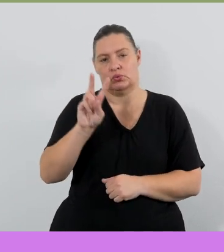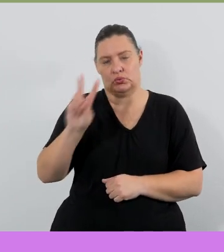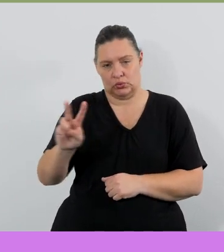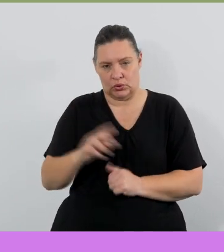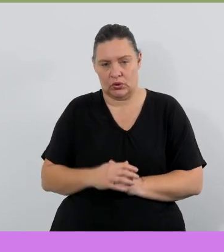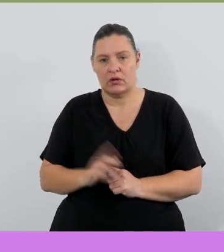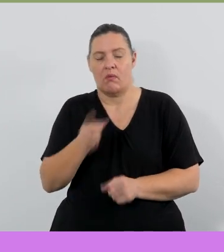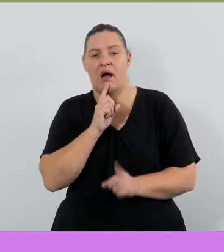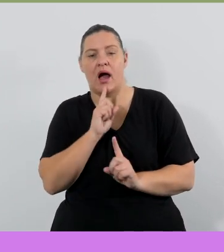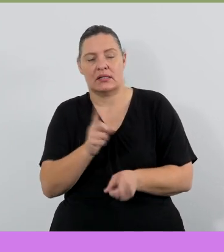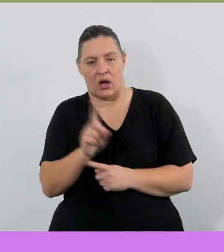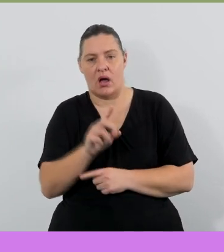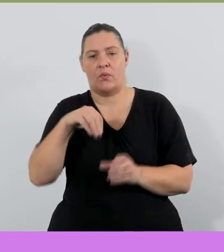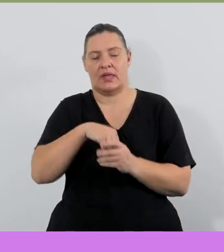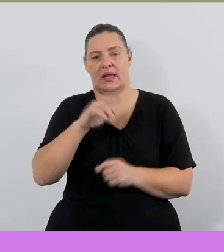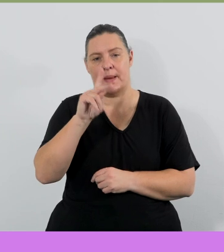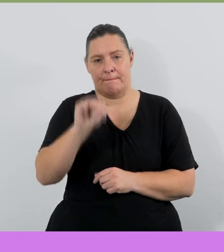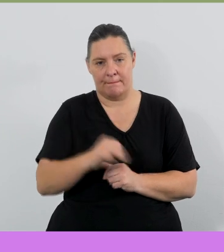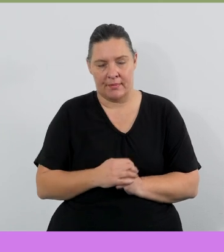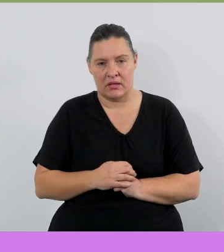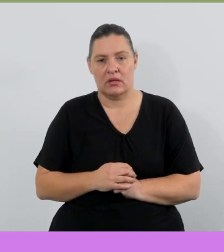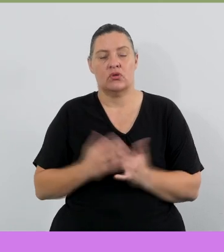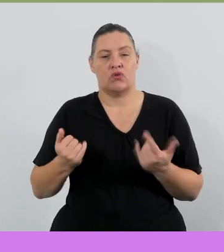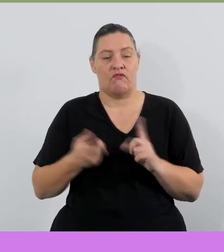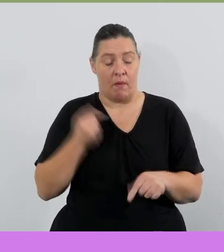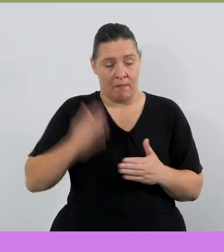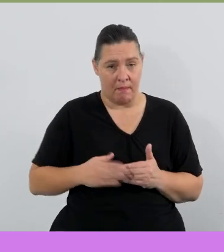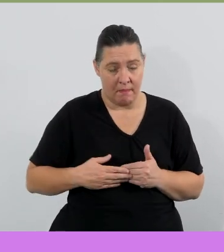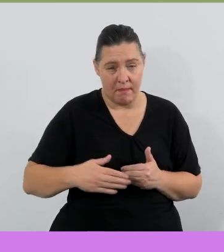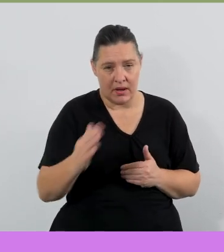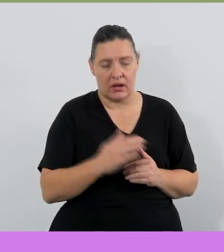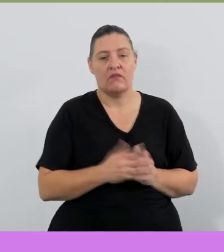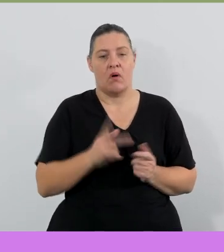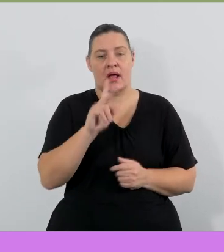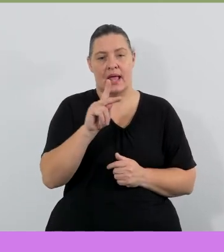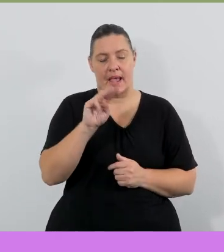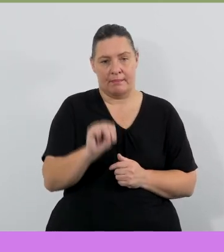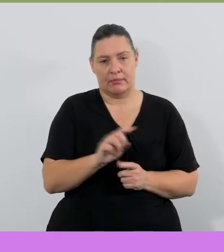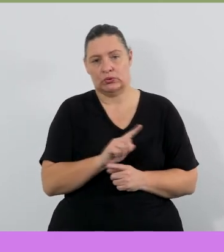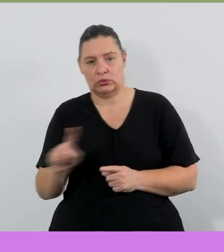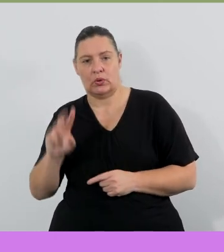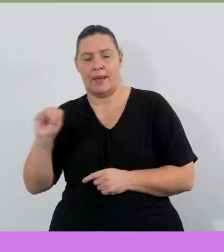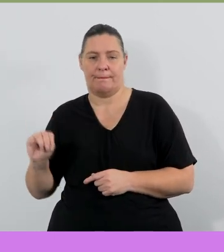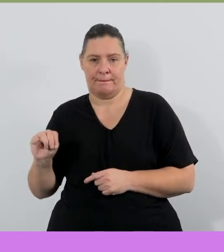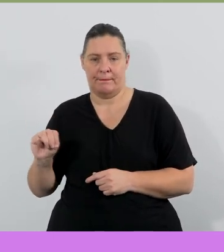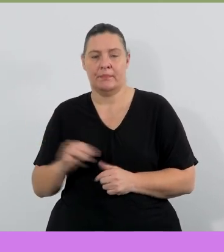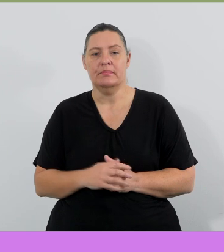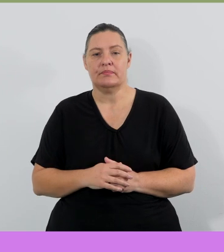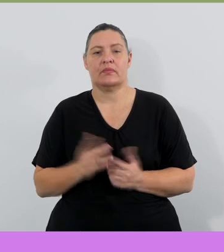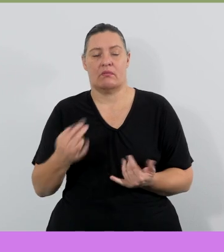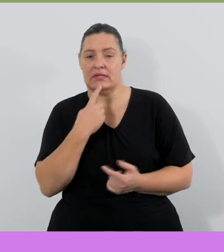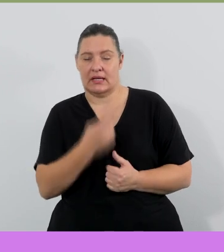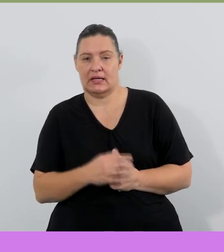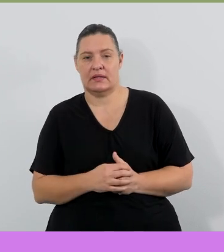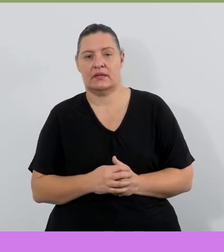8,69022, and now your answer is in kilometers. Right, so from here I'm going to go from kilometers to meters. All right, so I will